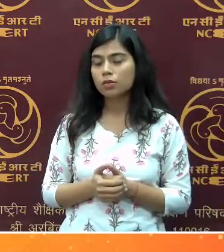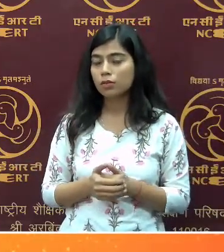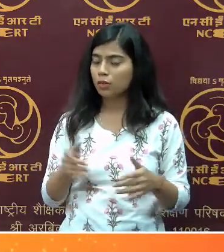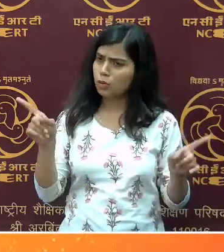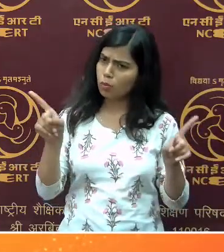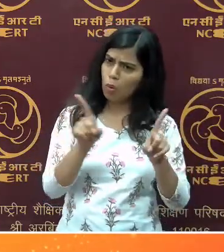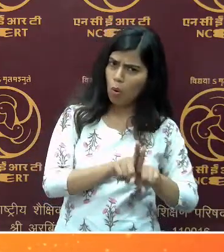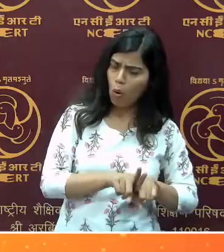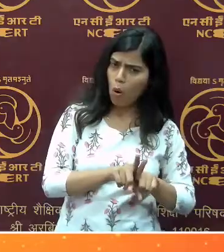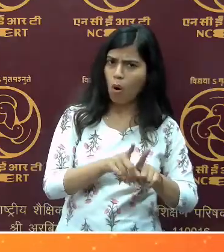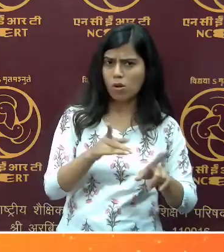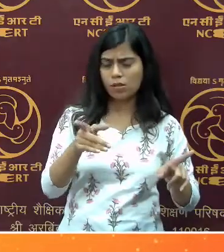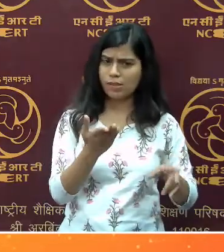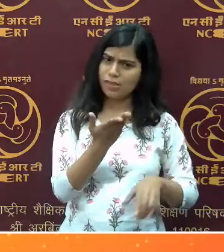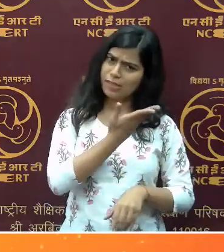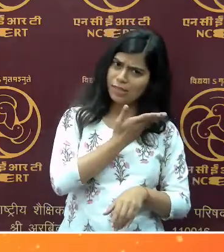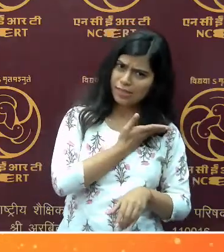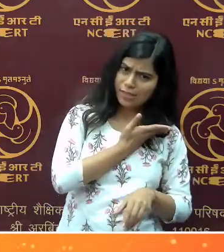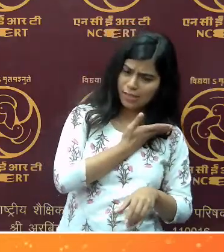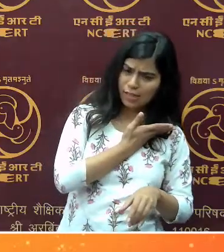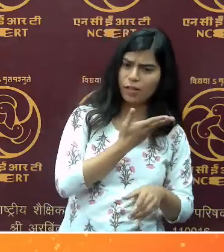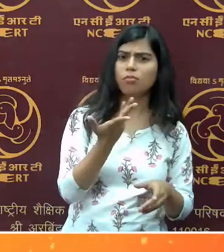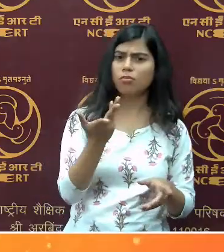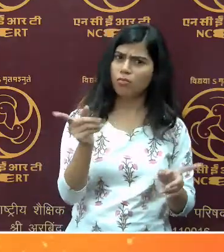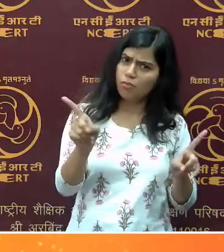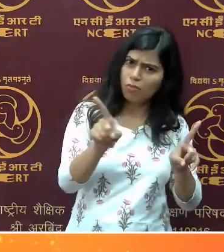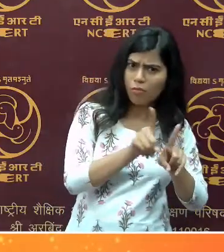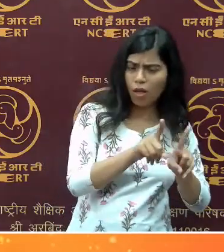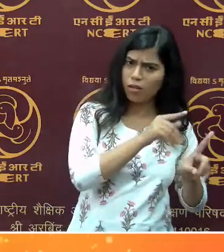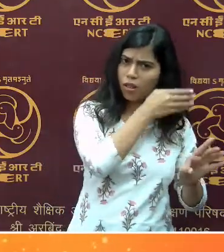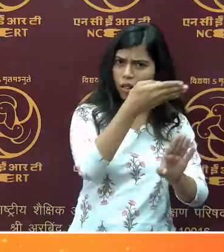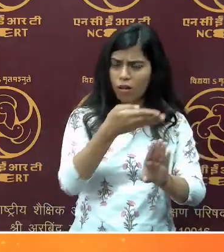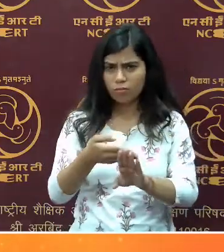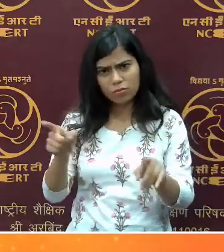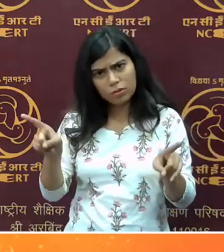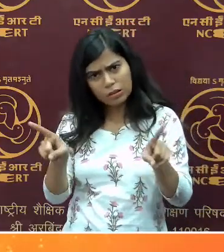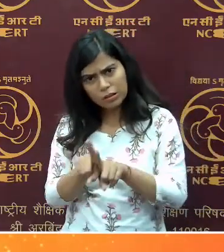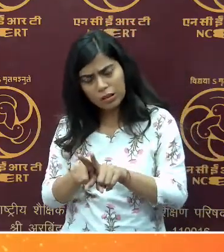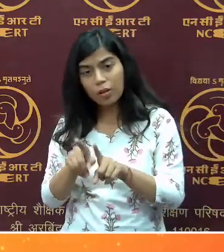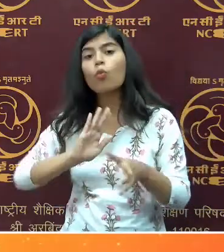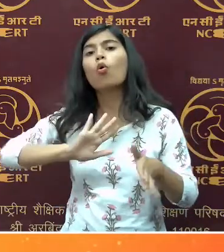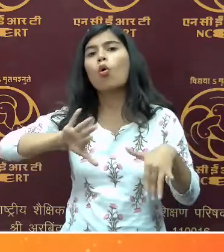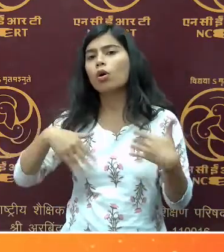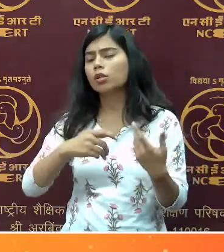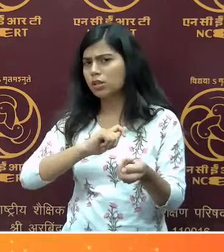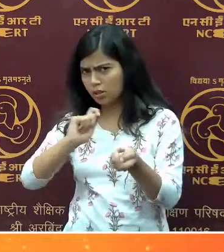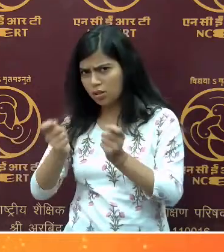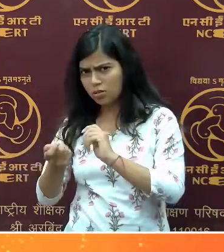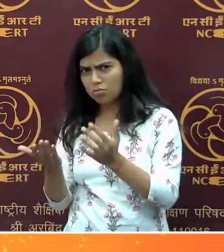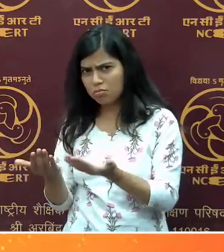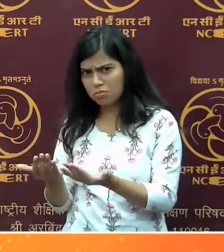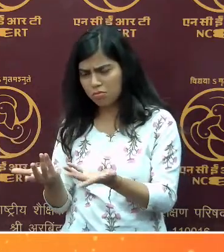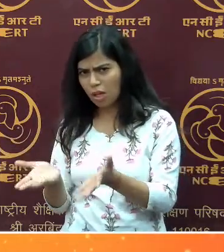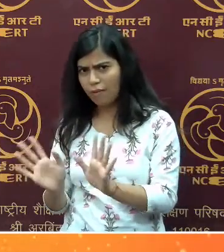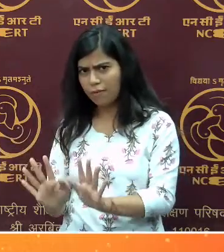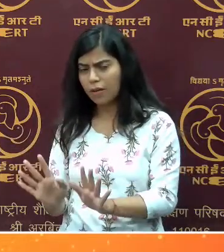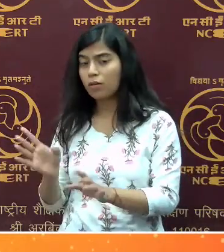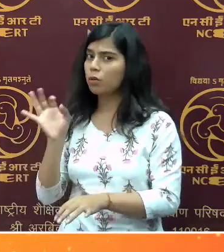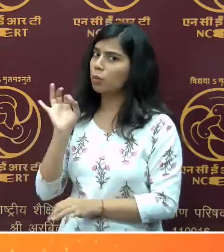same, or they have changed, or any modifications have been done? Yeah, again a good